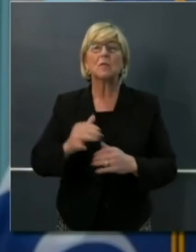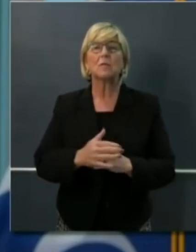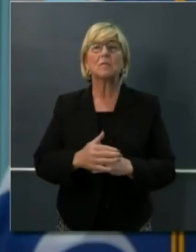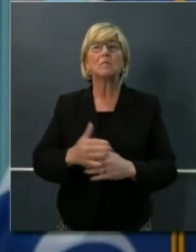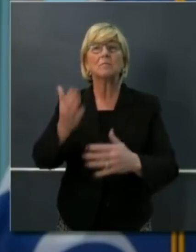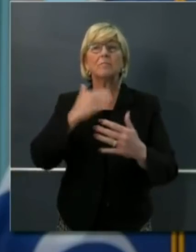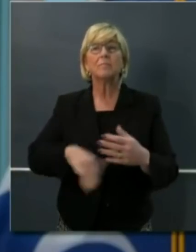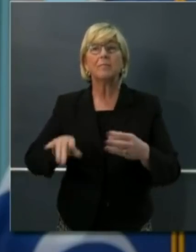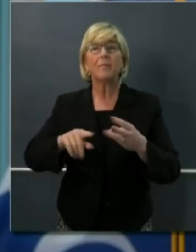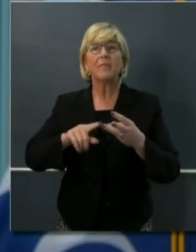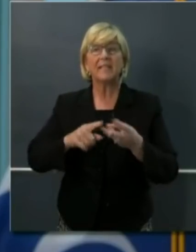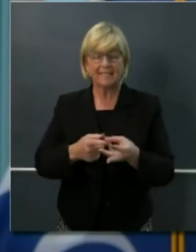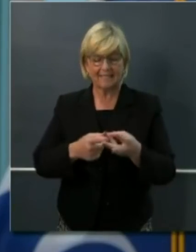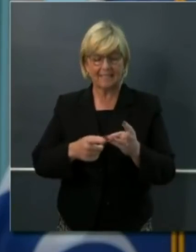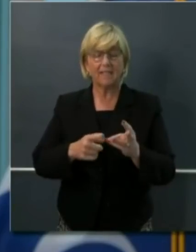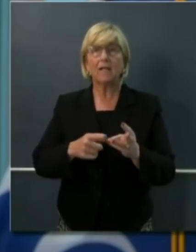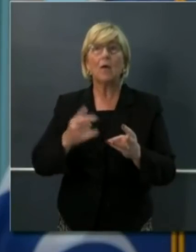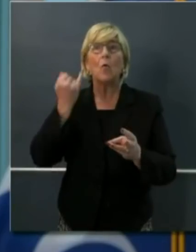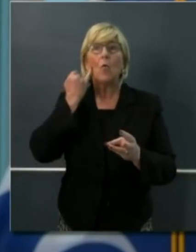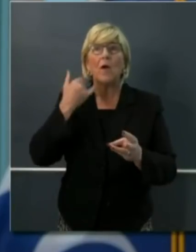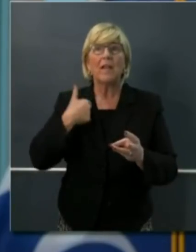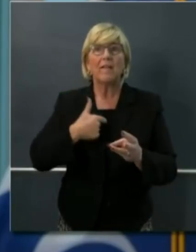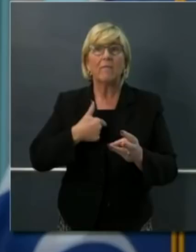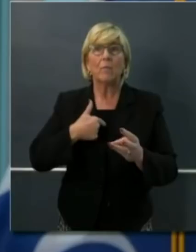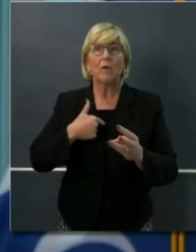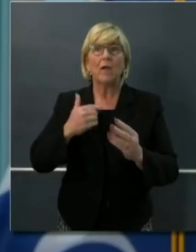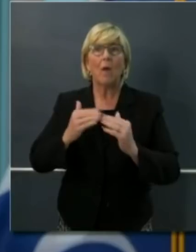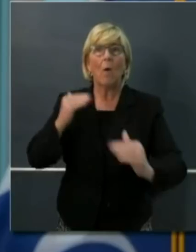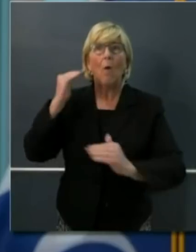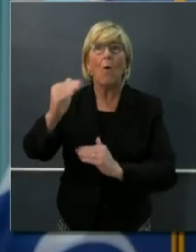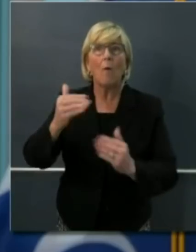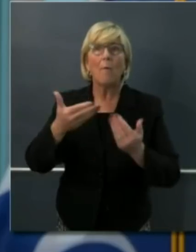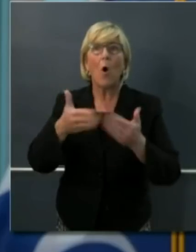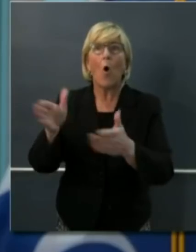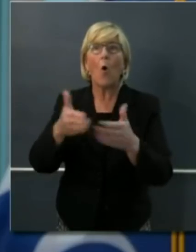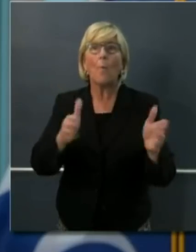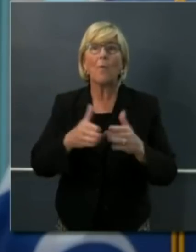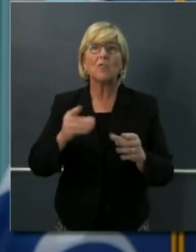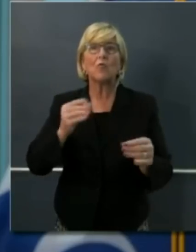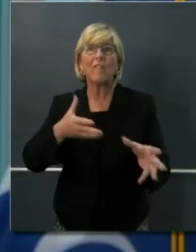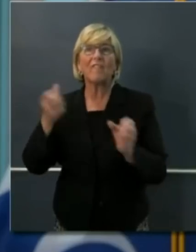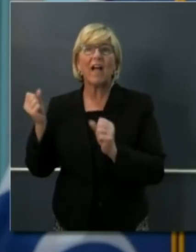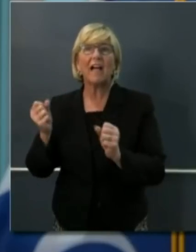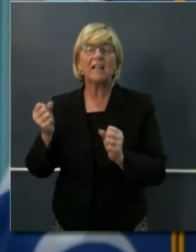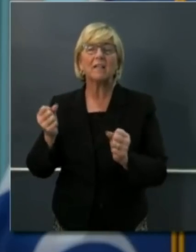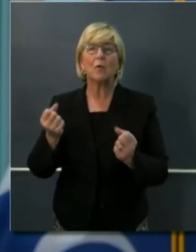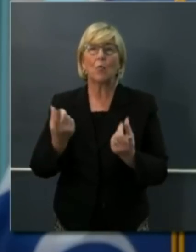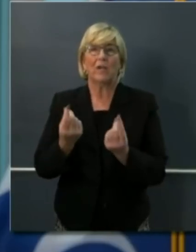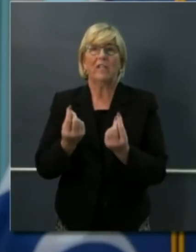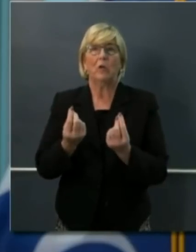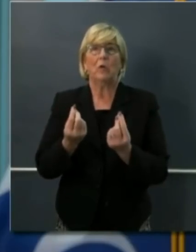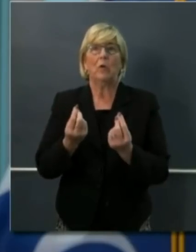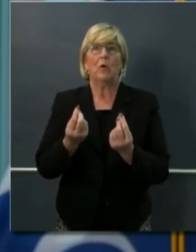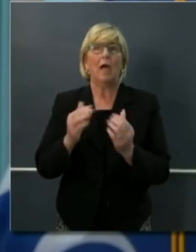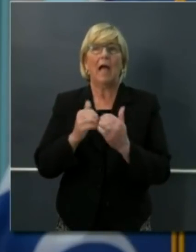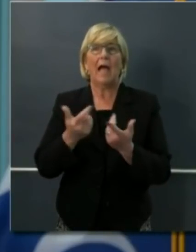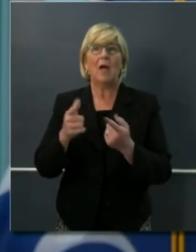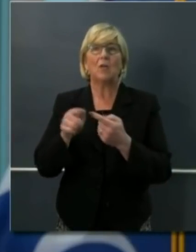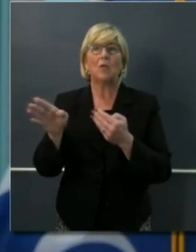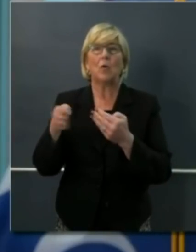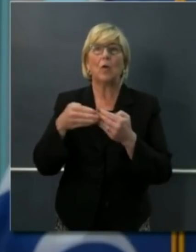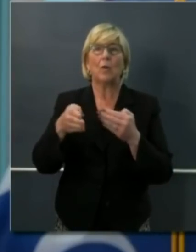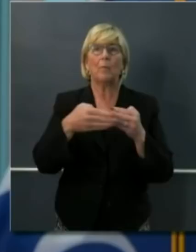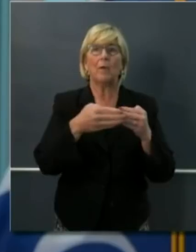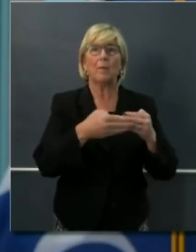we overcompensate, overtact. What happens if we get ahead of ourselves and we start to see a surge of new